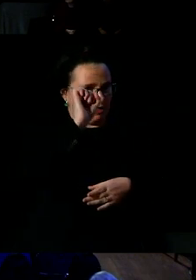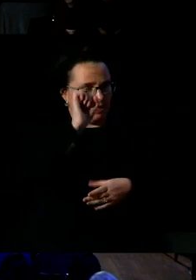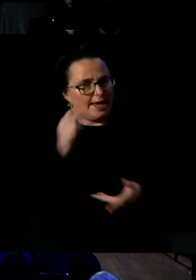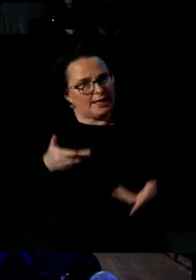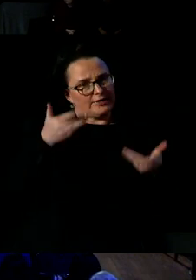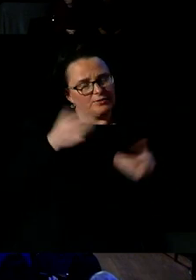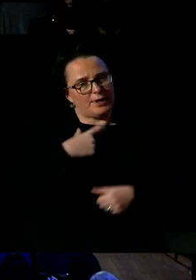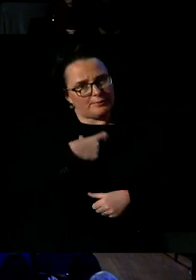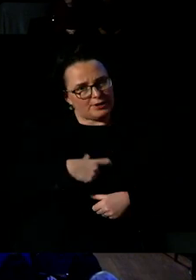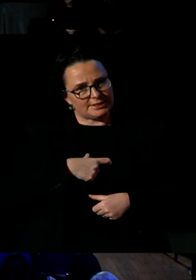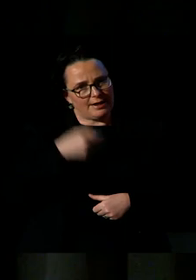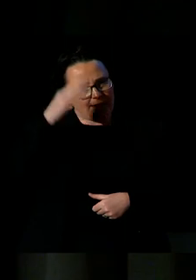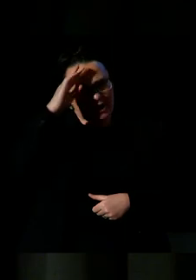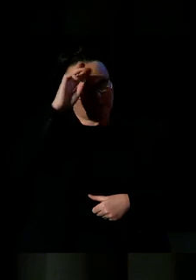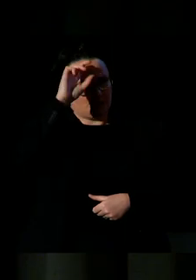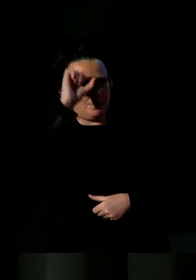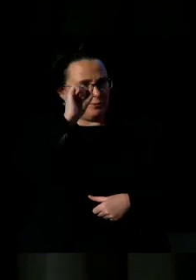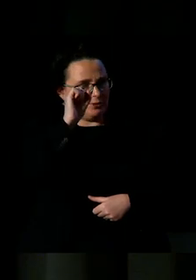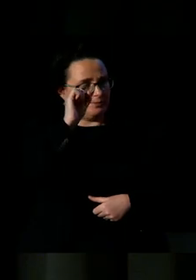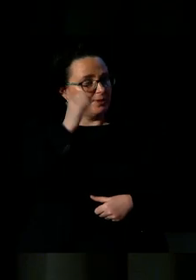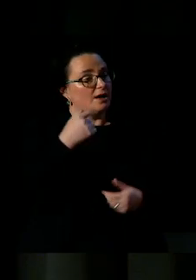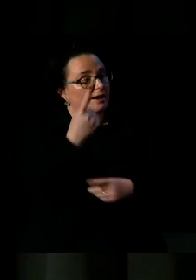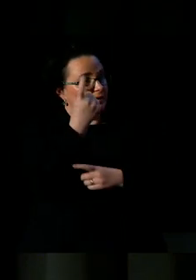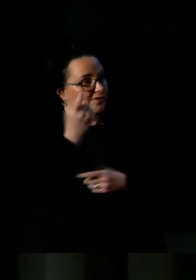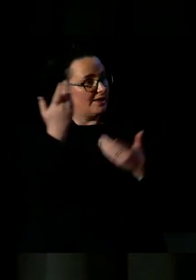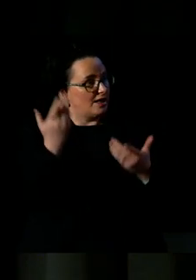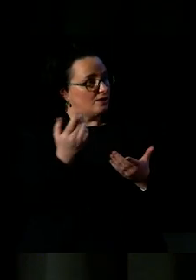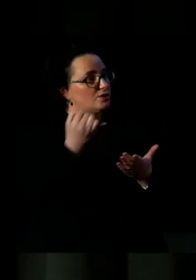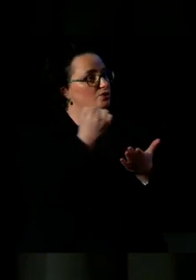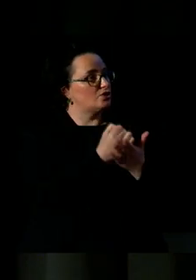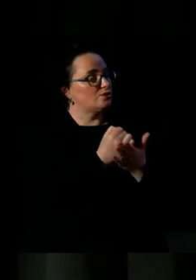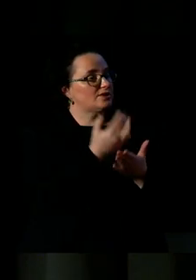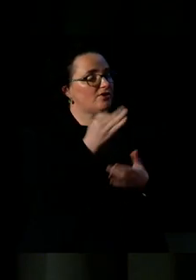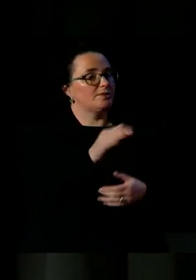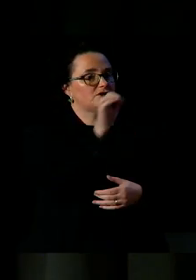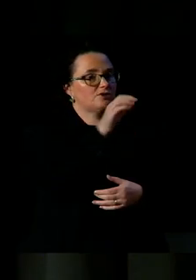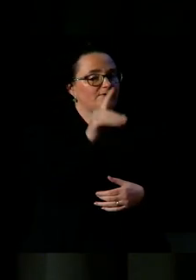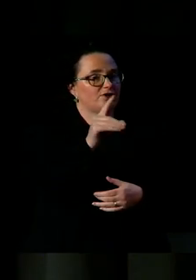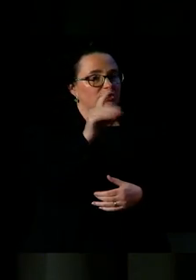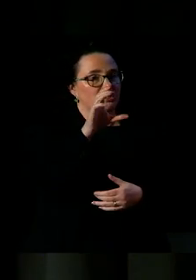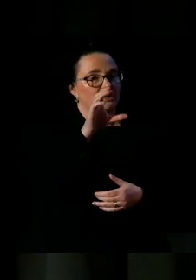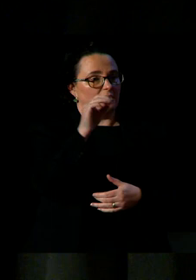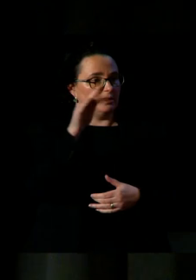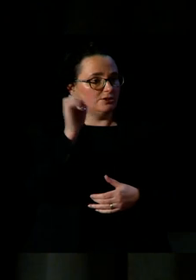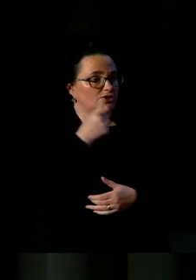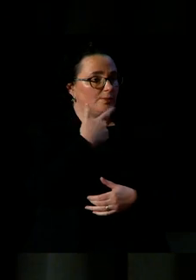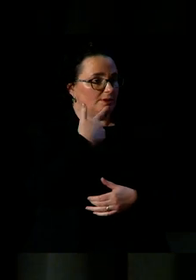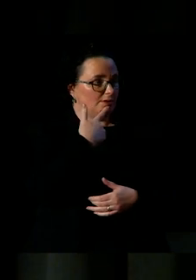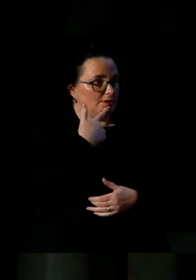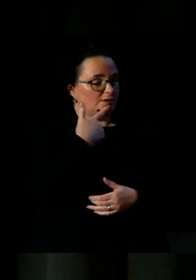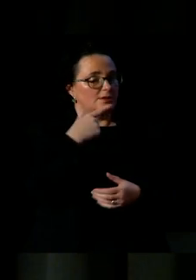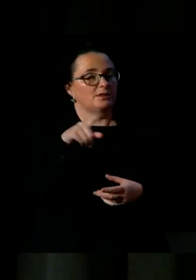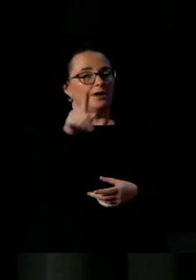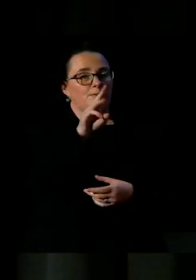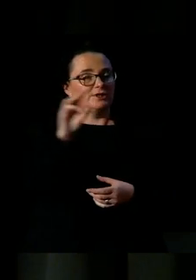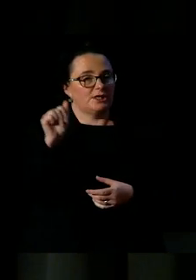Irish memorial. I invite pupils of Stratford College, Dublin, Portumna Community